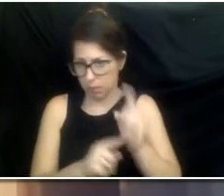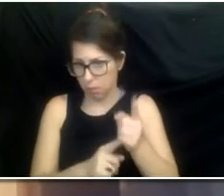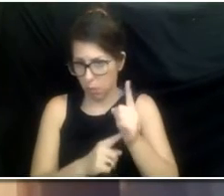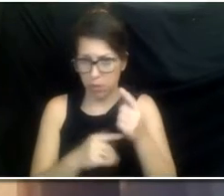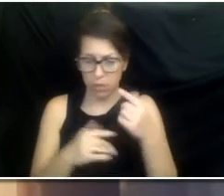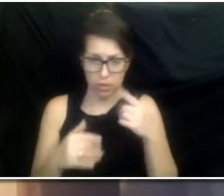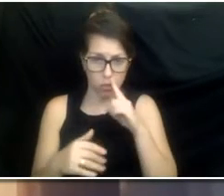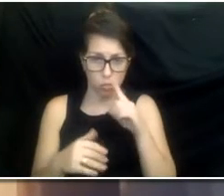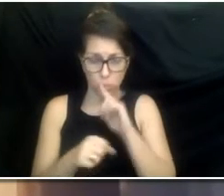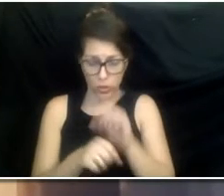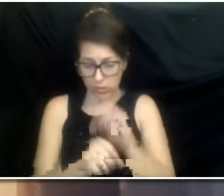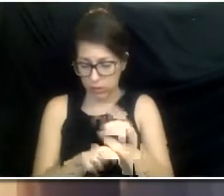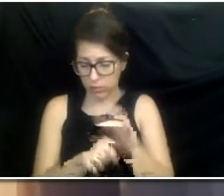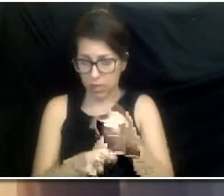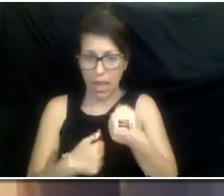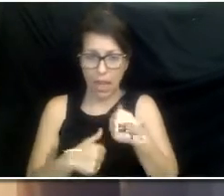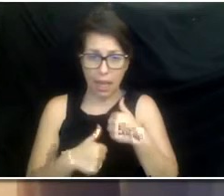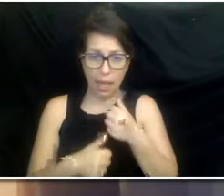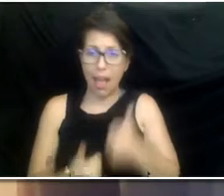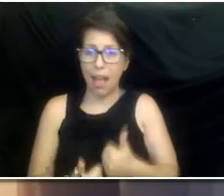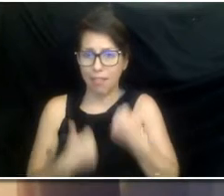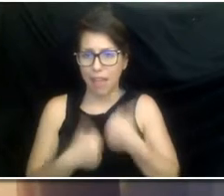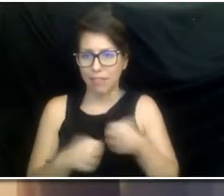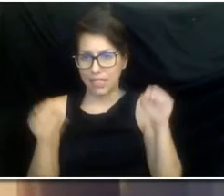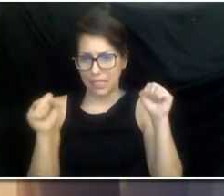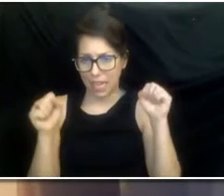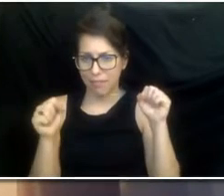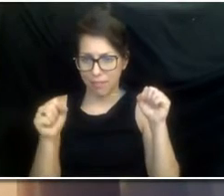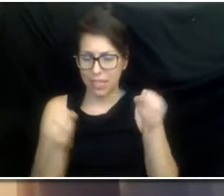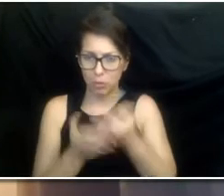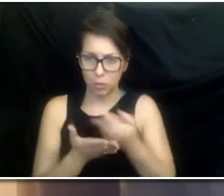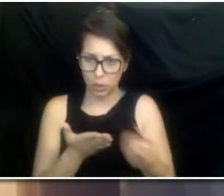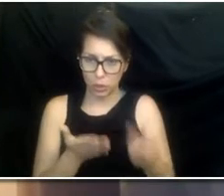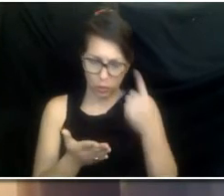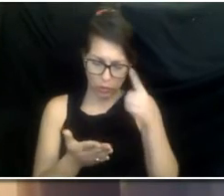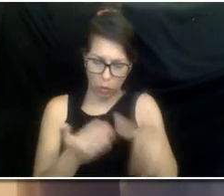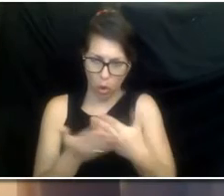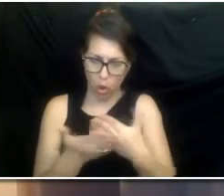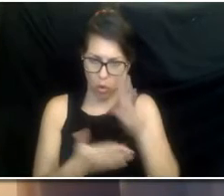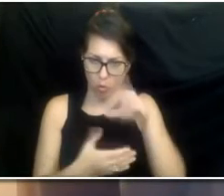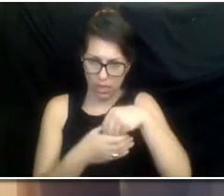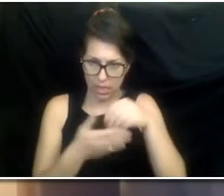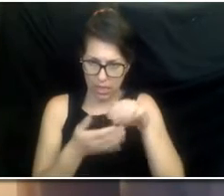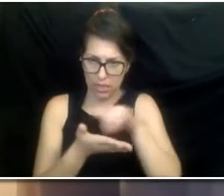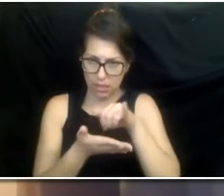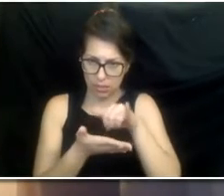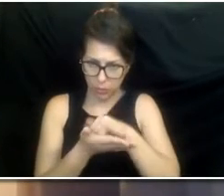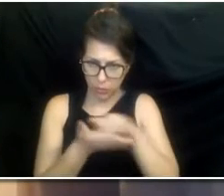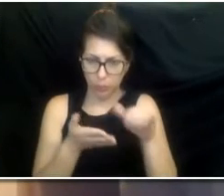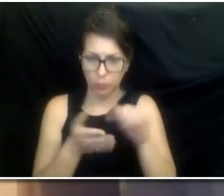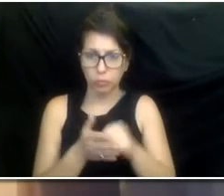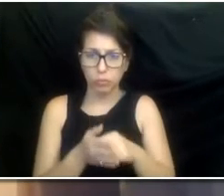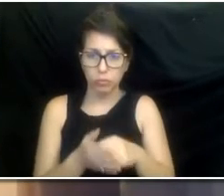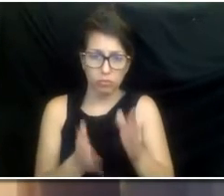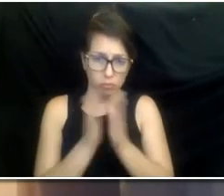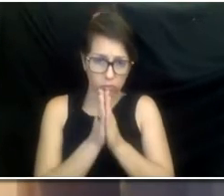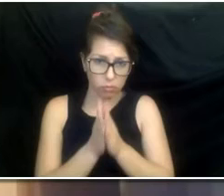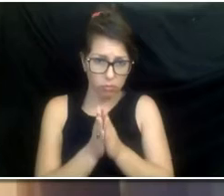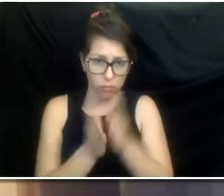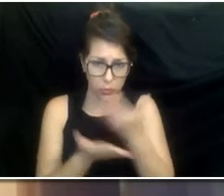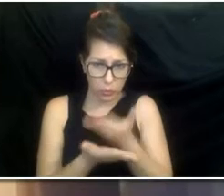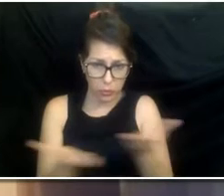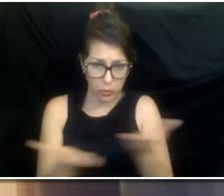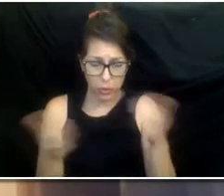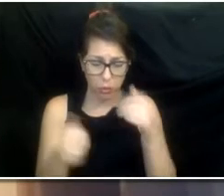fy21 um we hope that we keep these vulnerable families and victims close to your heart as you enter what is obviously going to be a